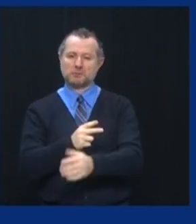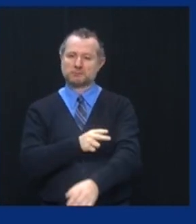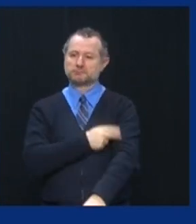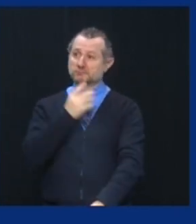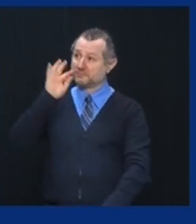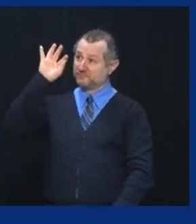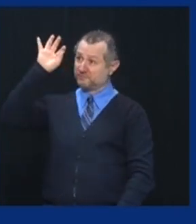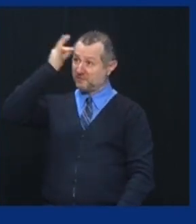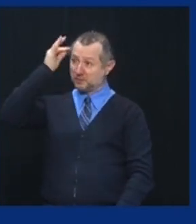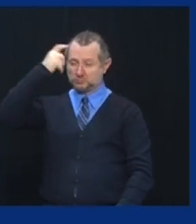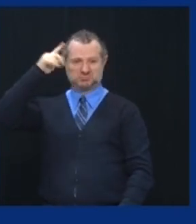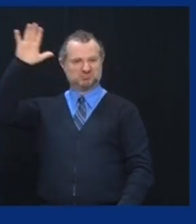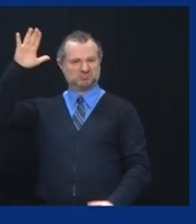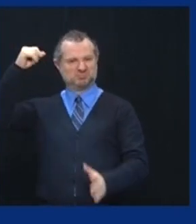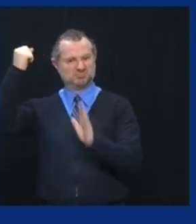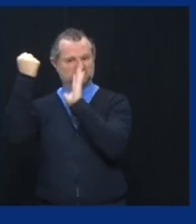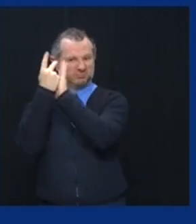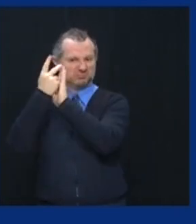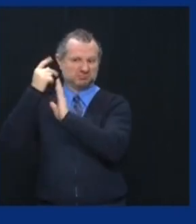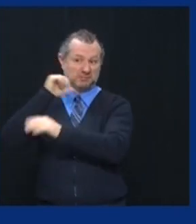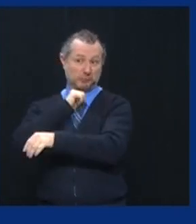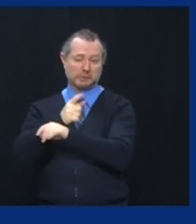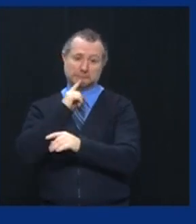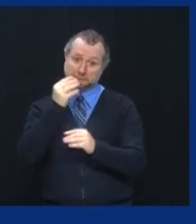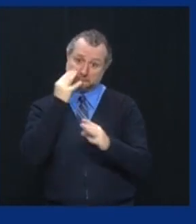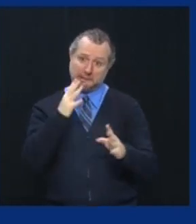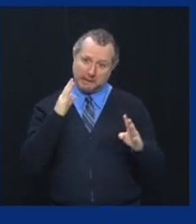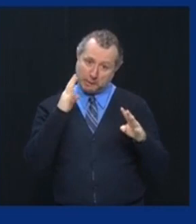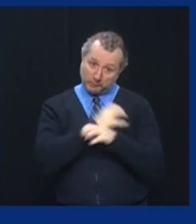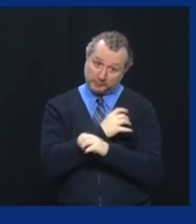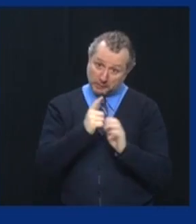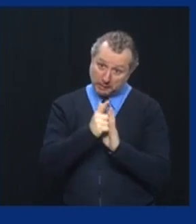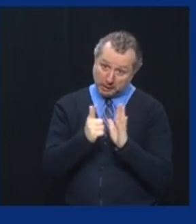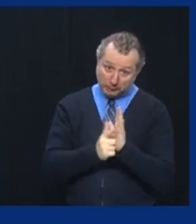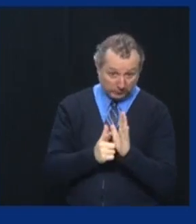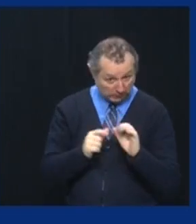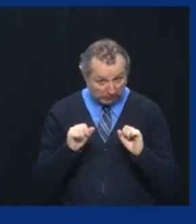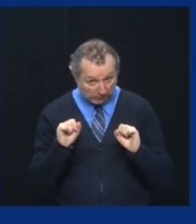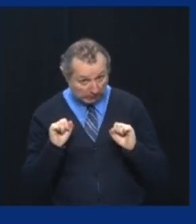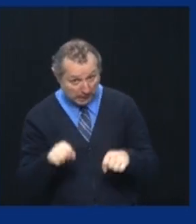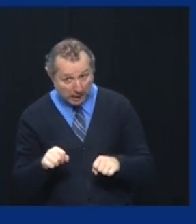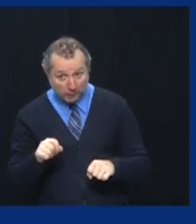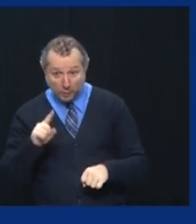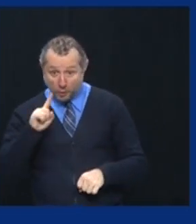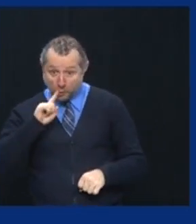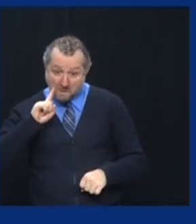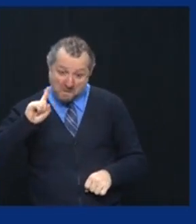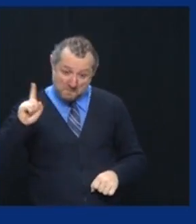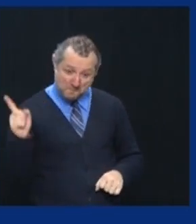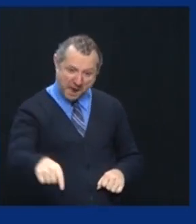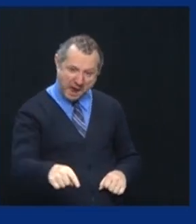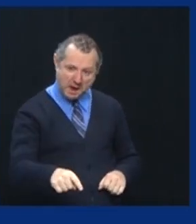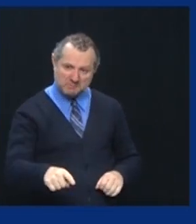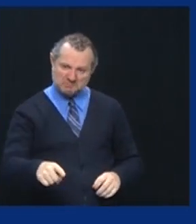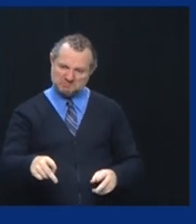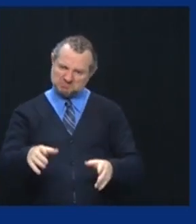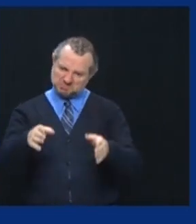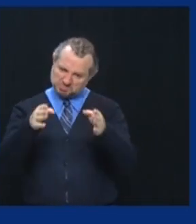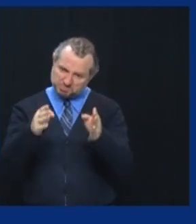is a complicated legal question as to whether or not you can mandate a person